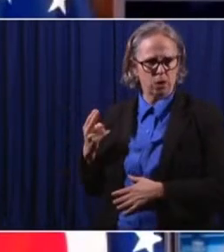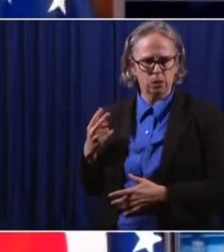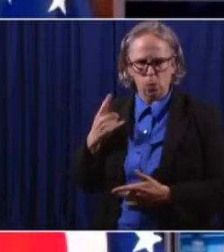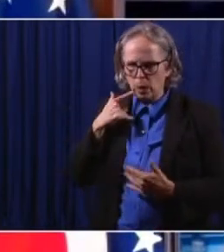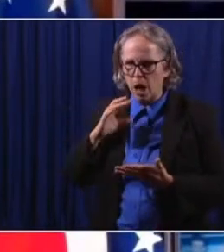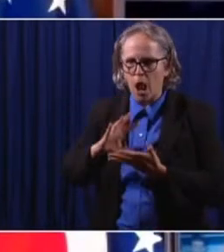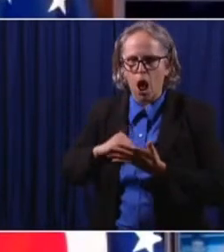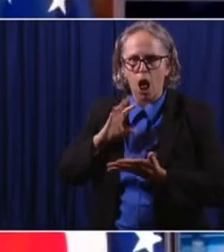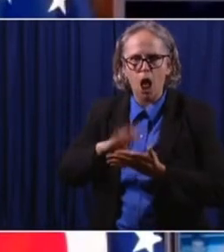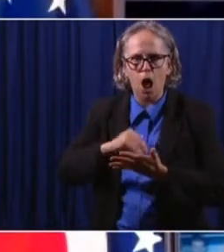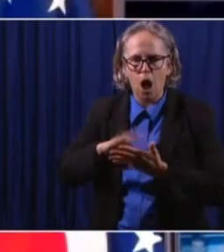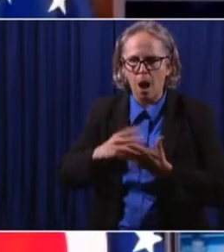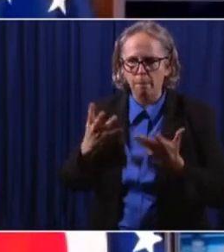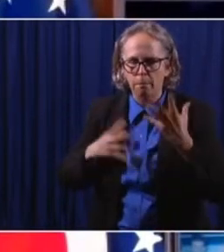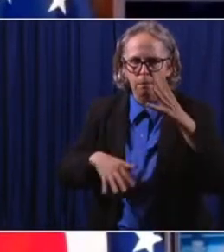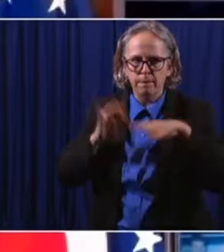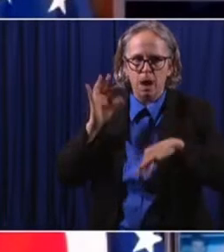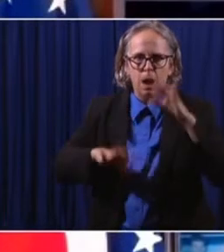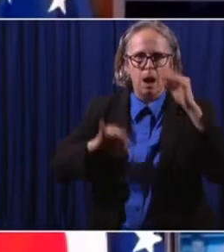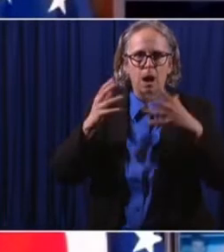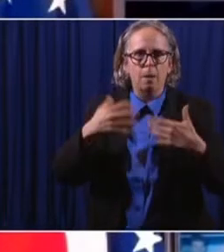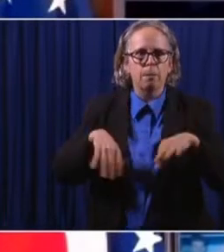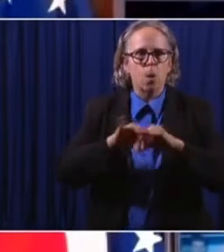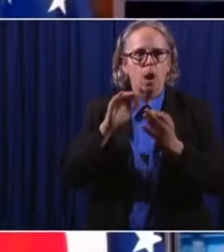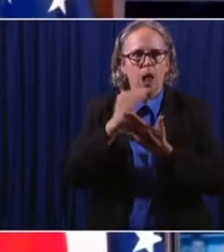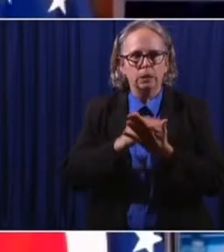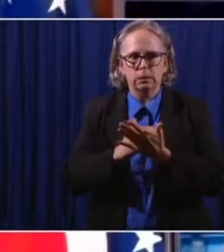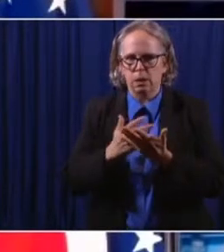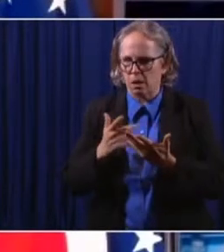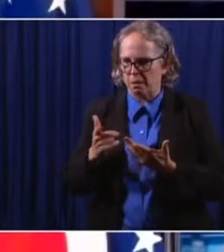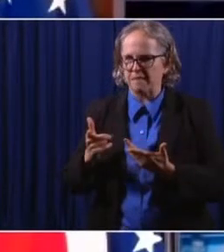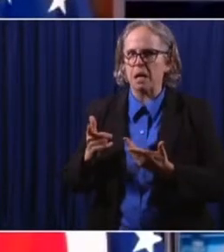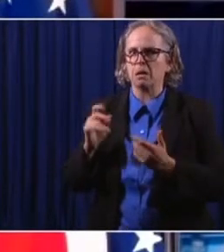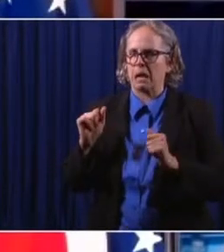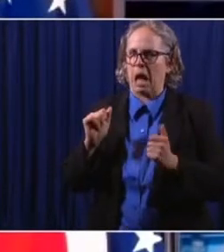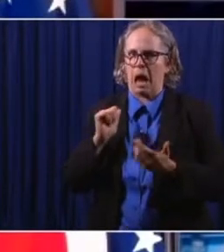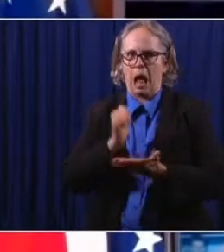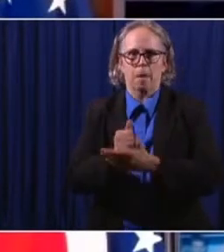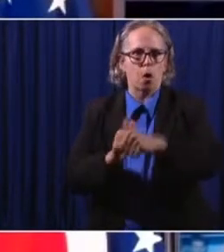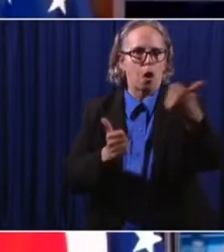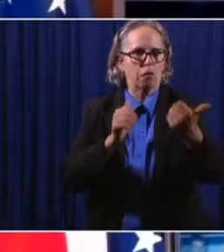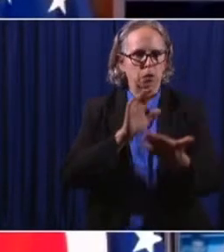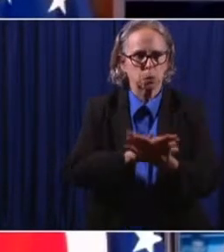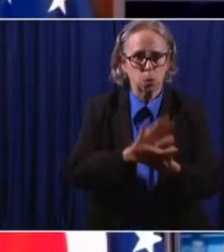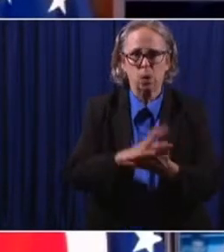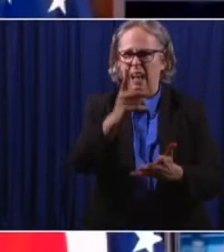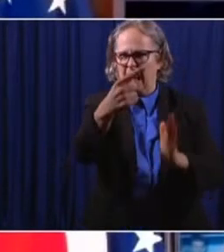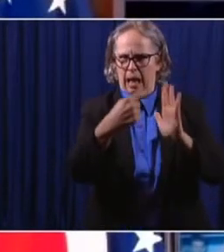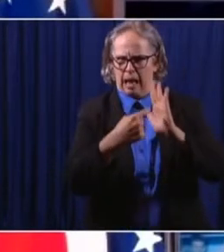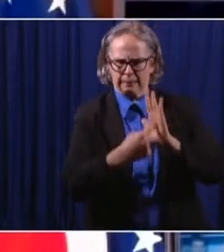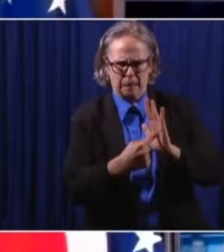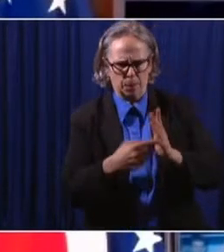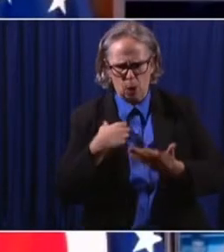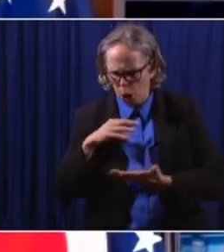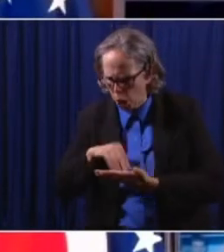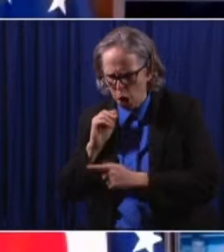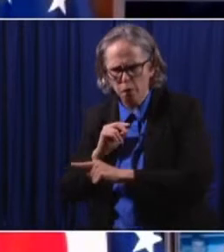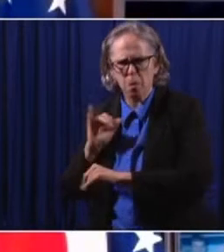hope will help other school districts. A couple of those lessons. First of all, we now understand the regulation